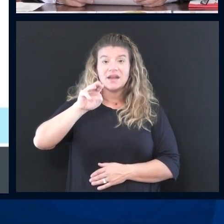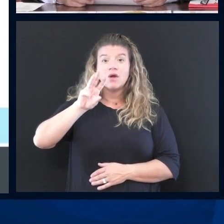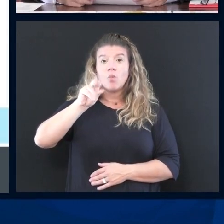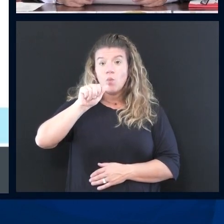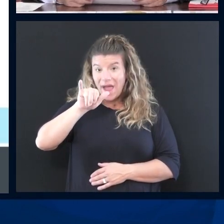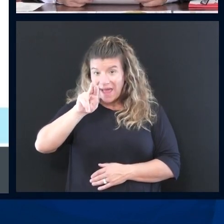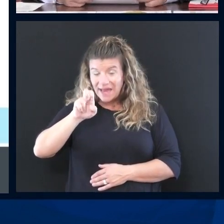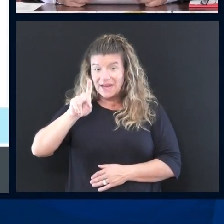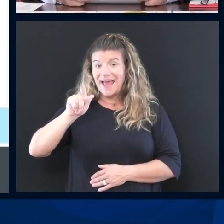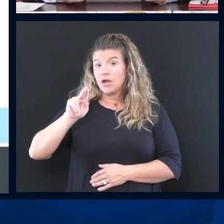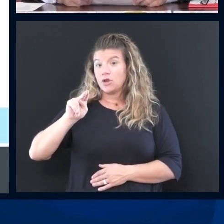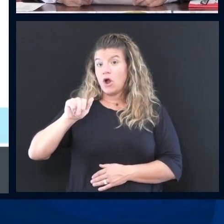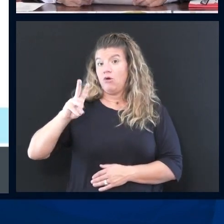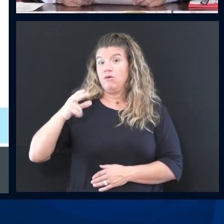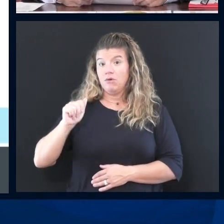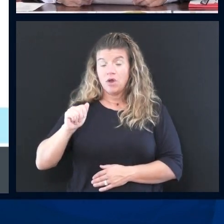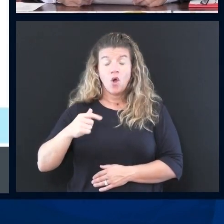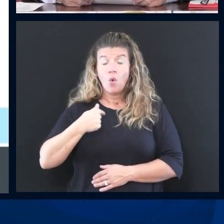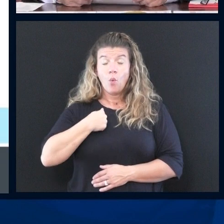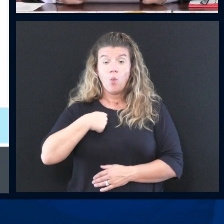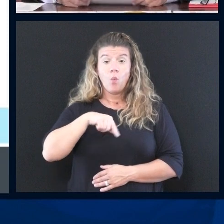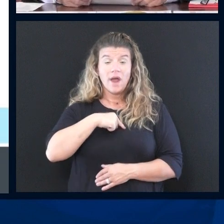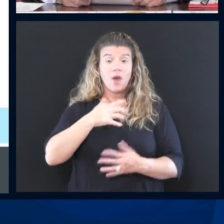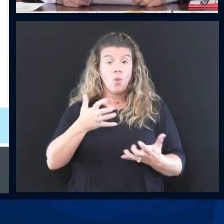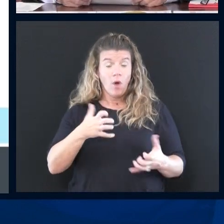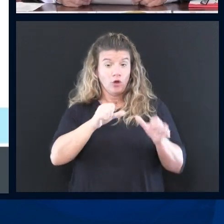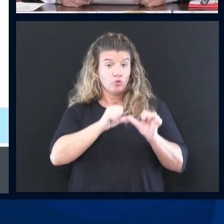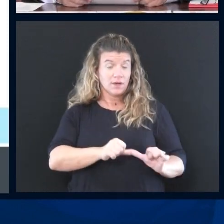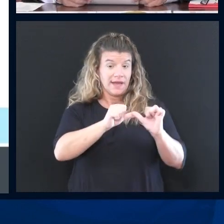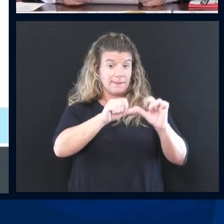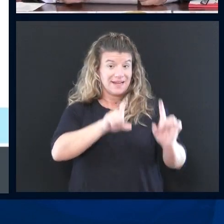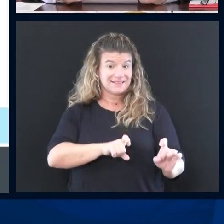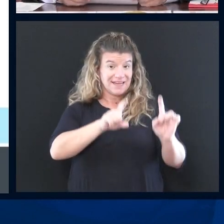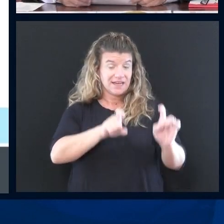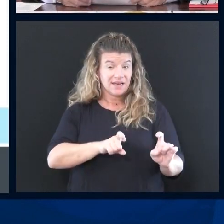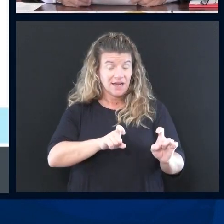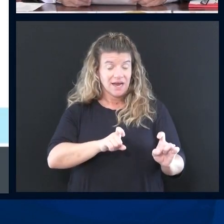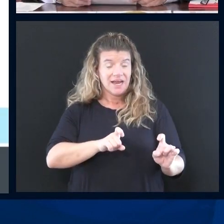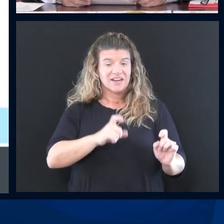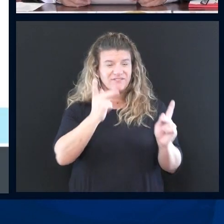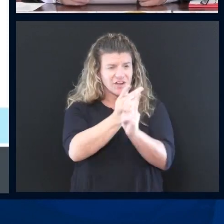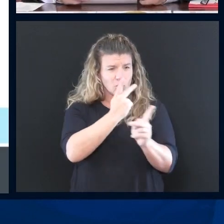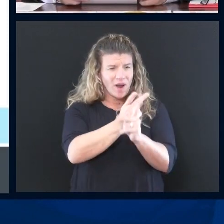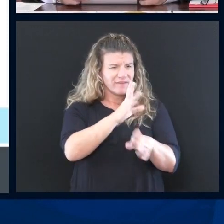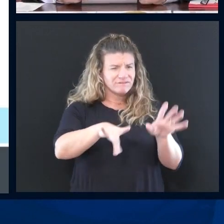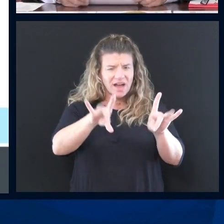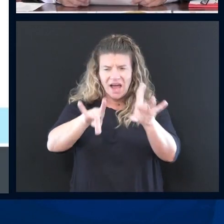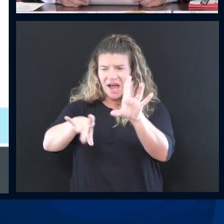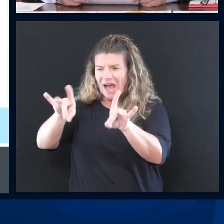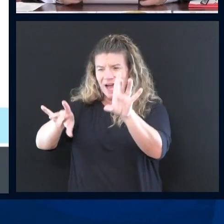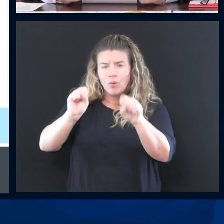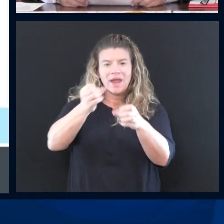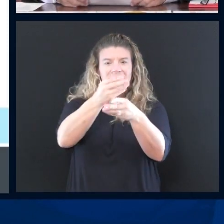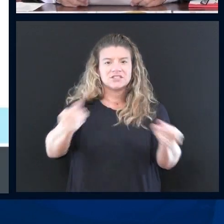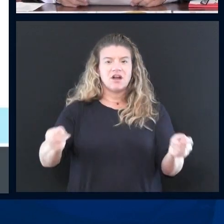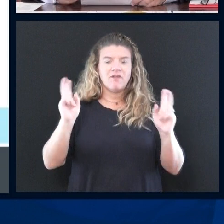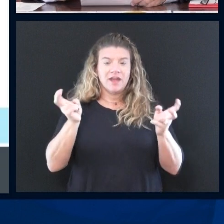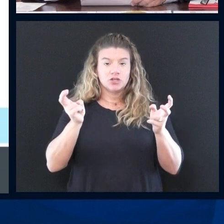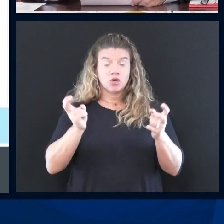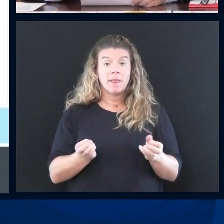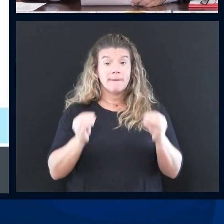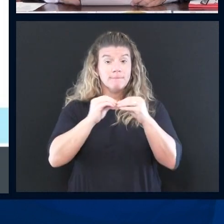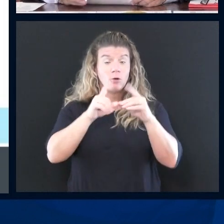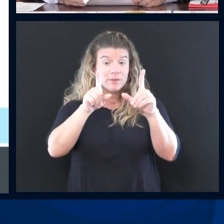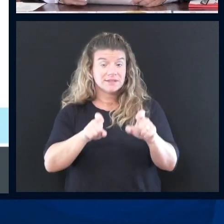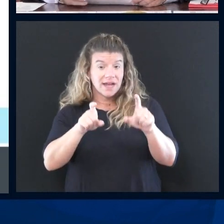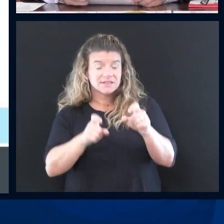we're just going to keep testing and keep finding out until we get the problem solved. And the more we test, the more we'll learn,